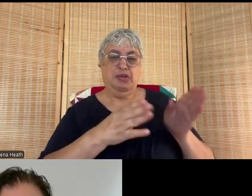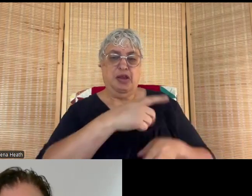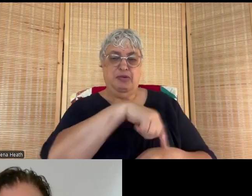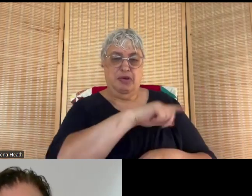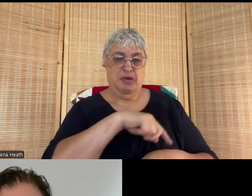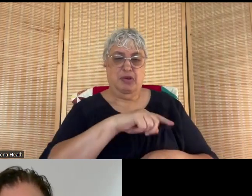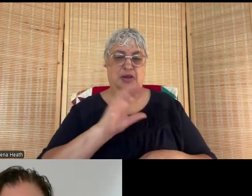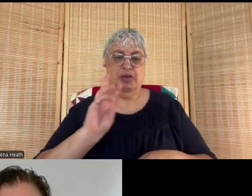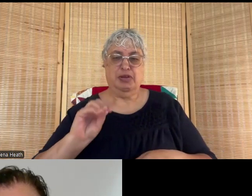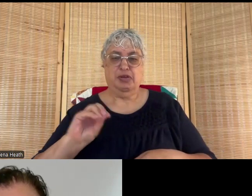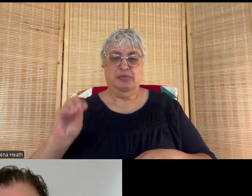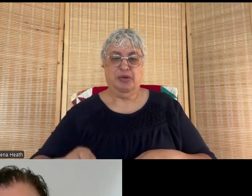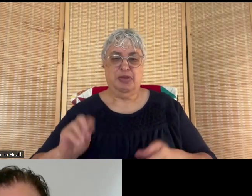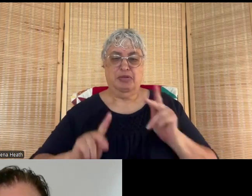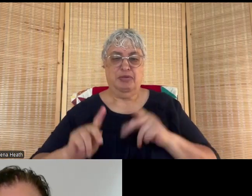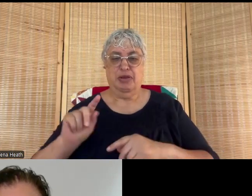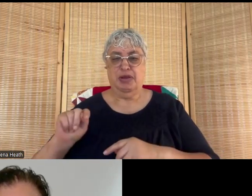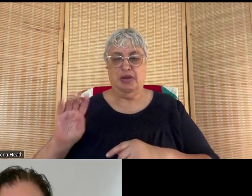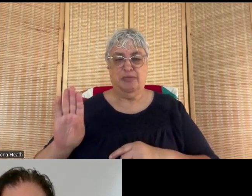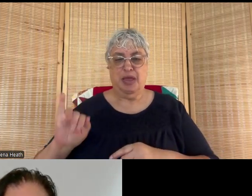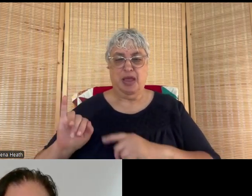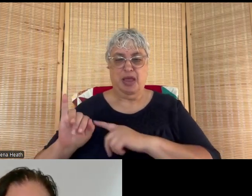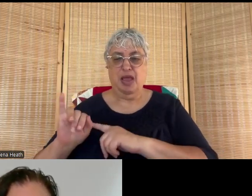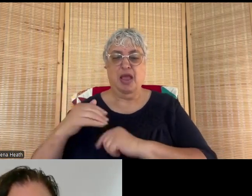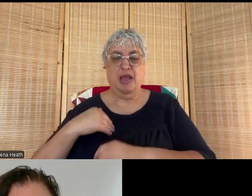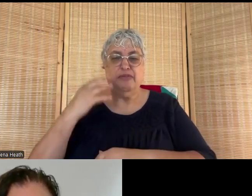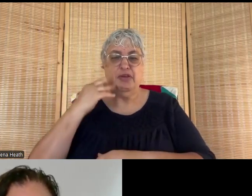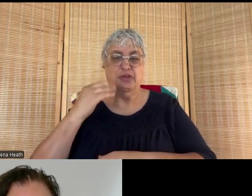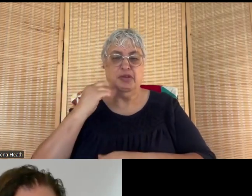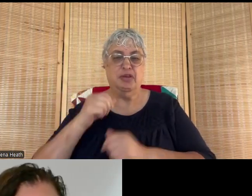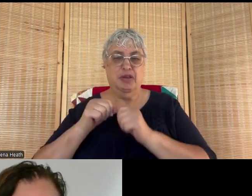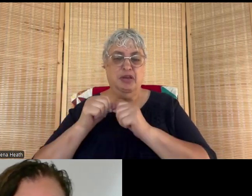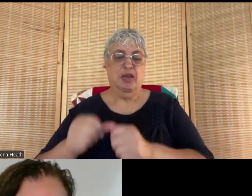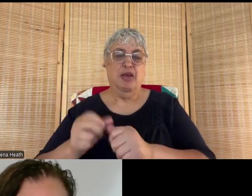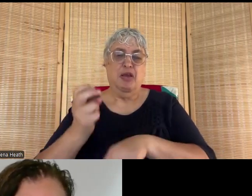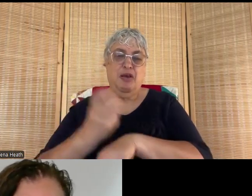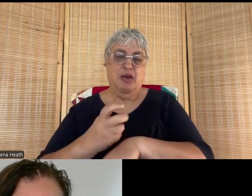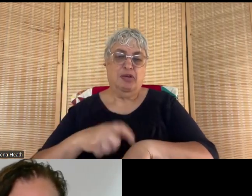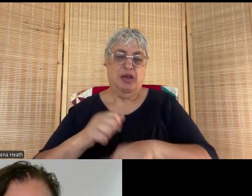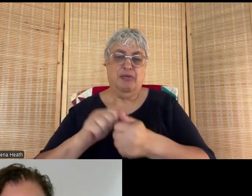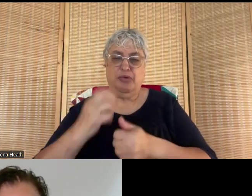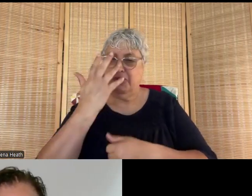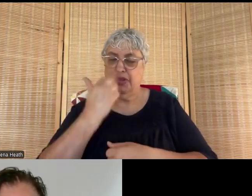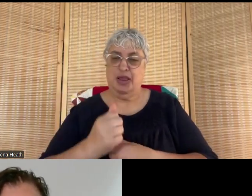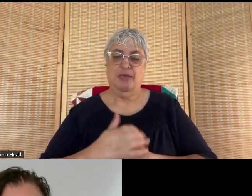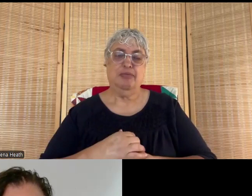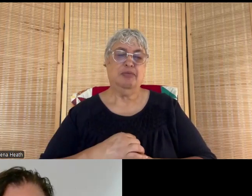nearly 60% of people with traumatic brain injury experience long-term difficulties with sleep.